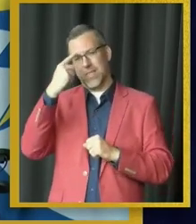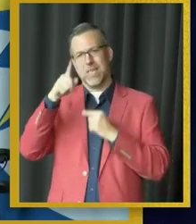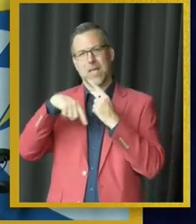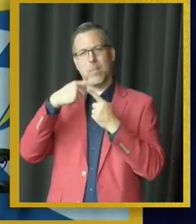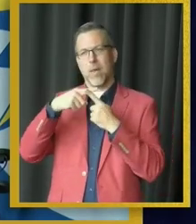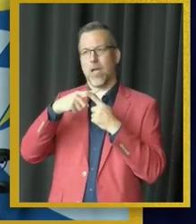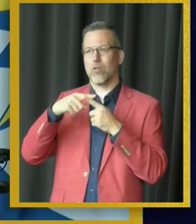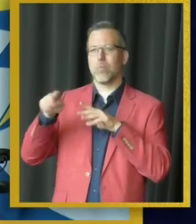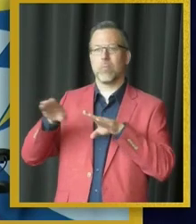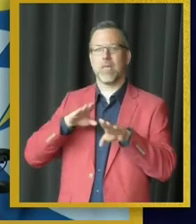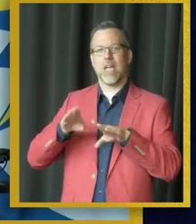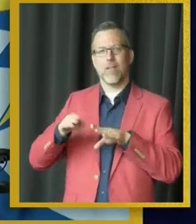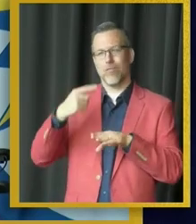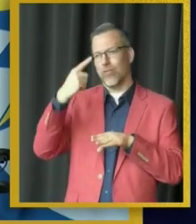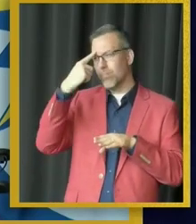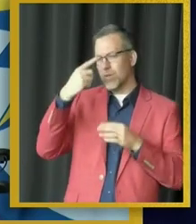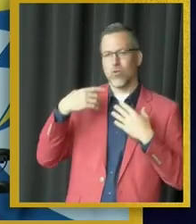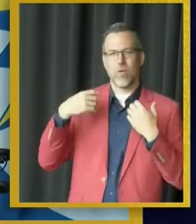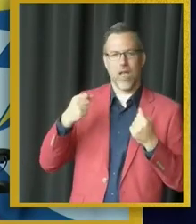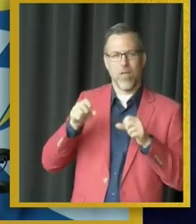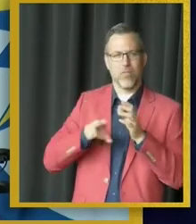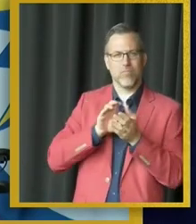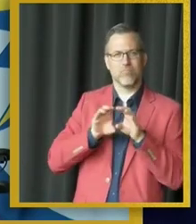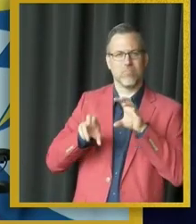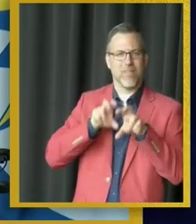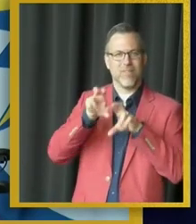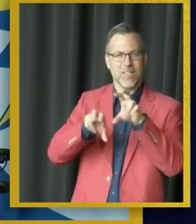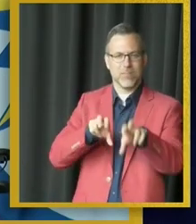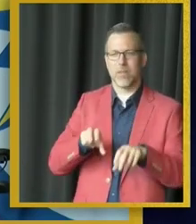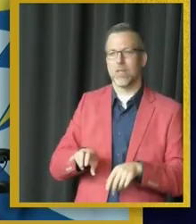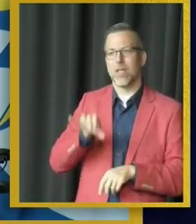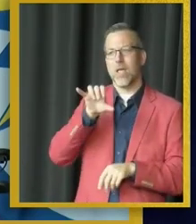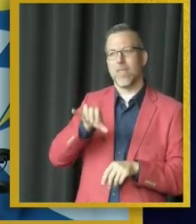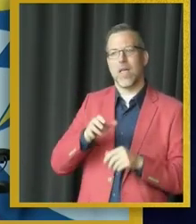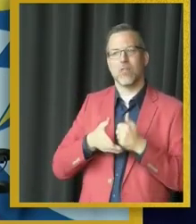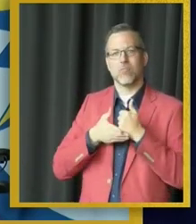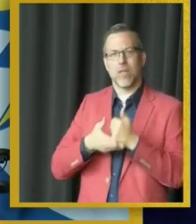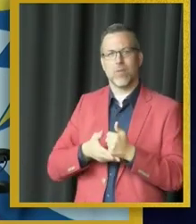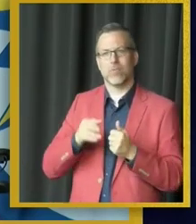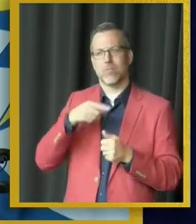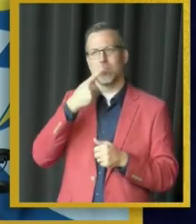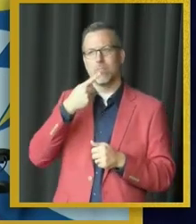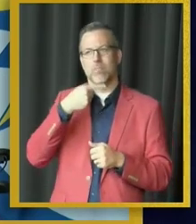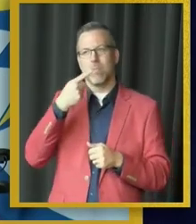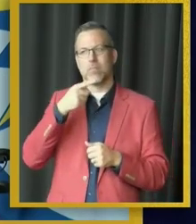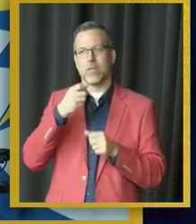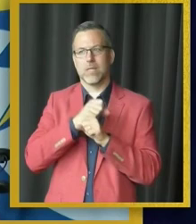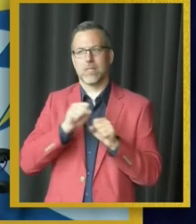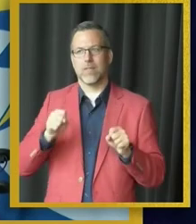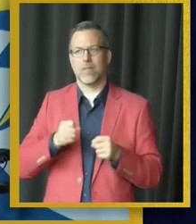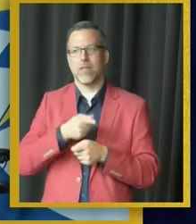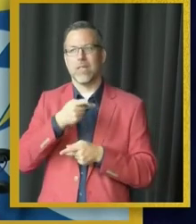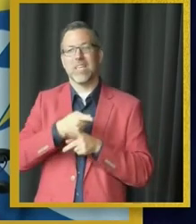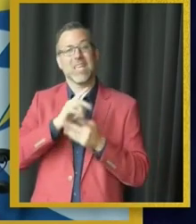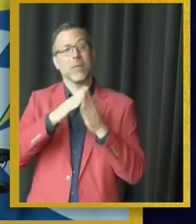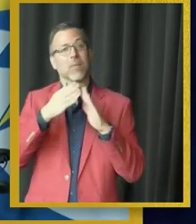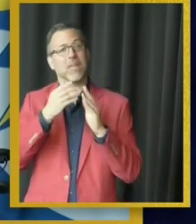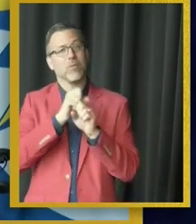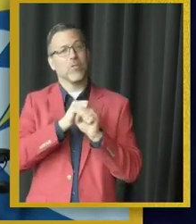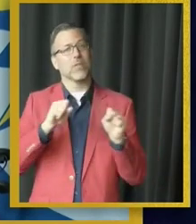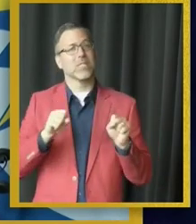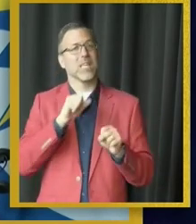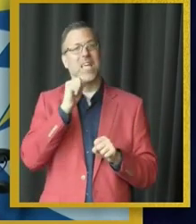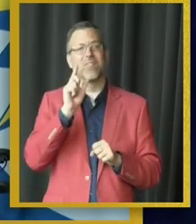health investments, which is part of our holistic approach to public safety. Keeping the community safe isn't